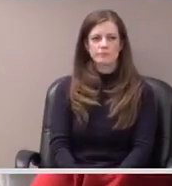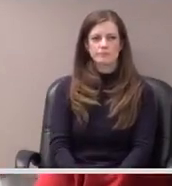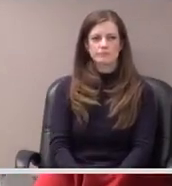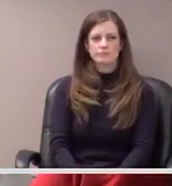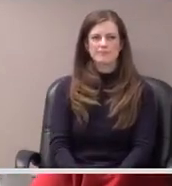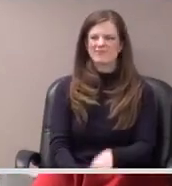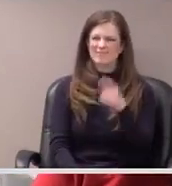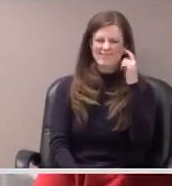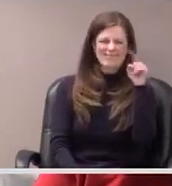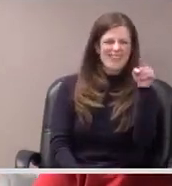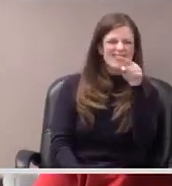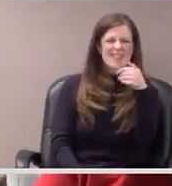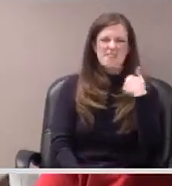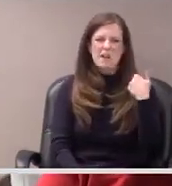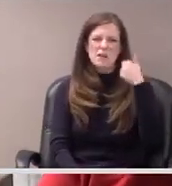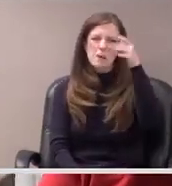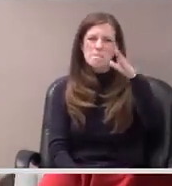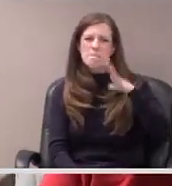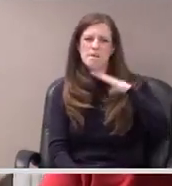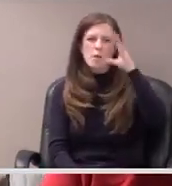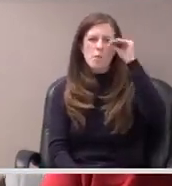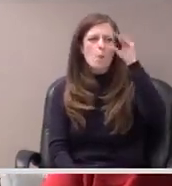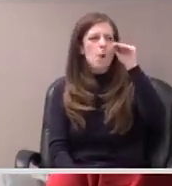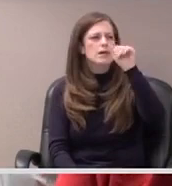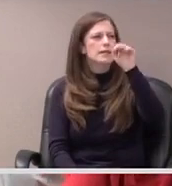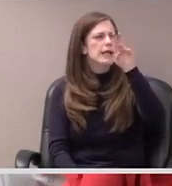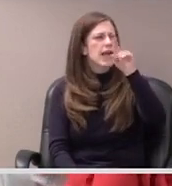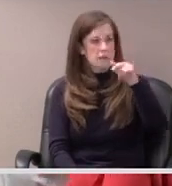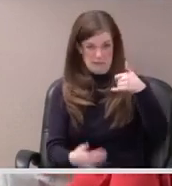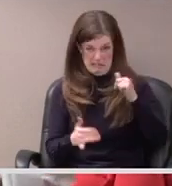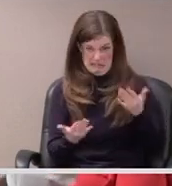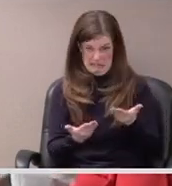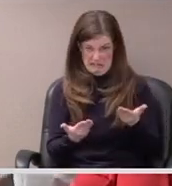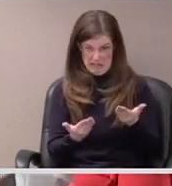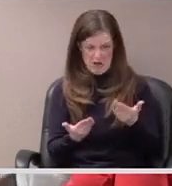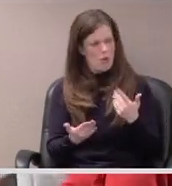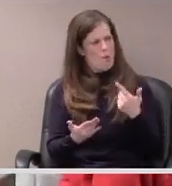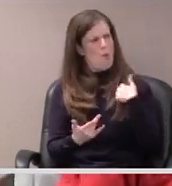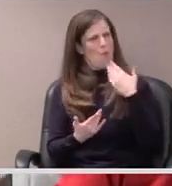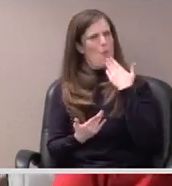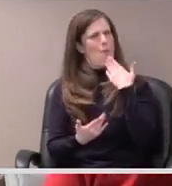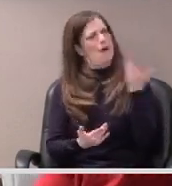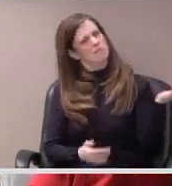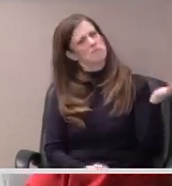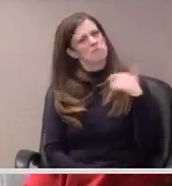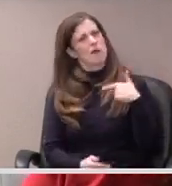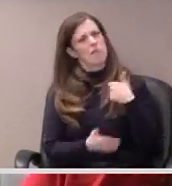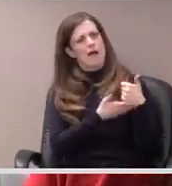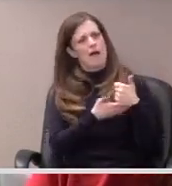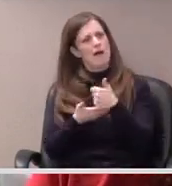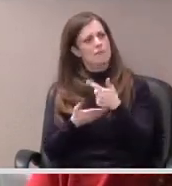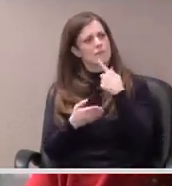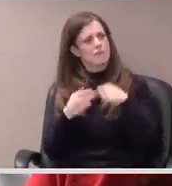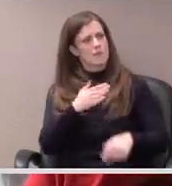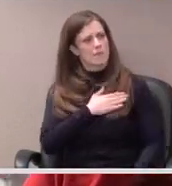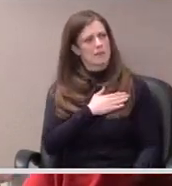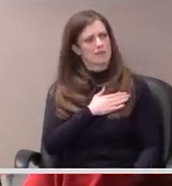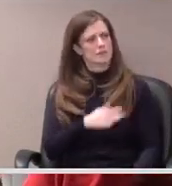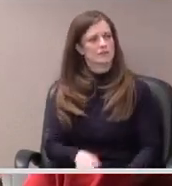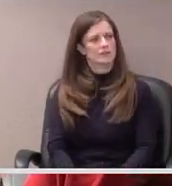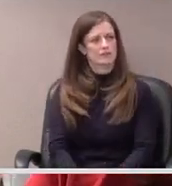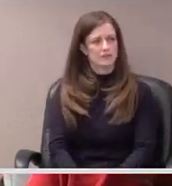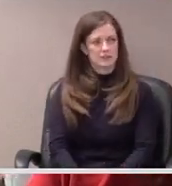I saw some young men from the Du Bois Academy. Are they still here? I really would appreciate it if they'd come up and help us with the Pledge of Allegiance.